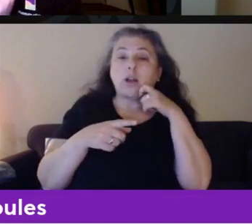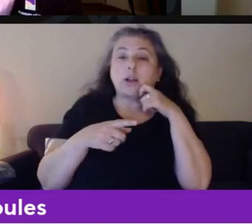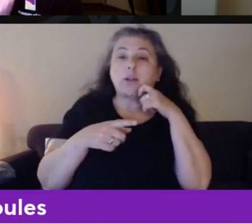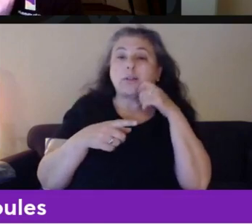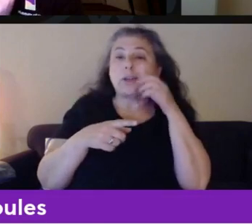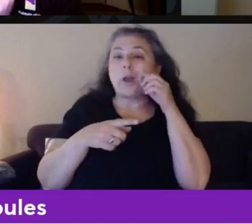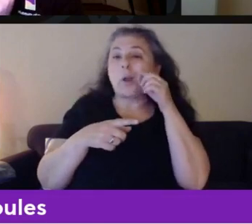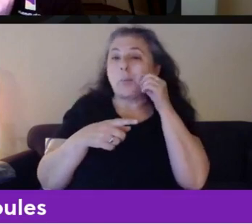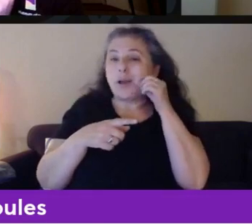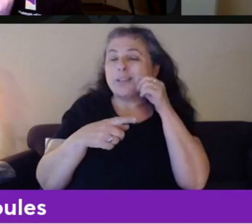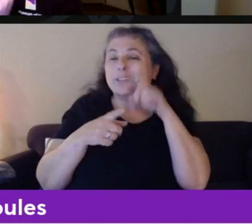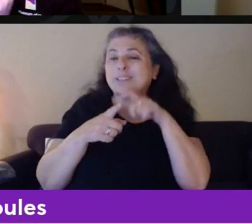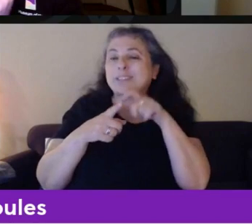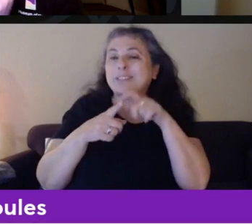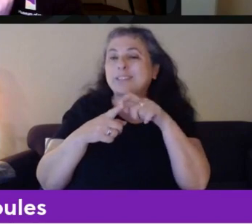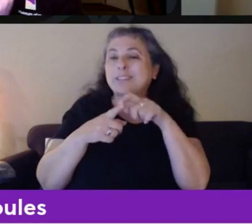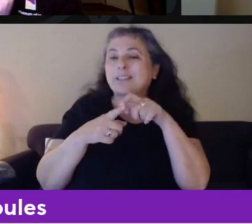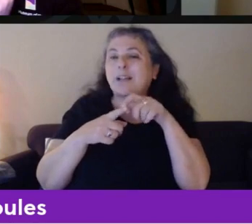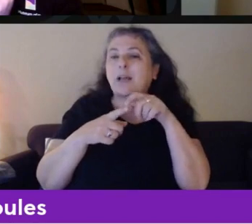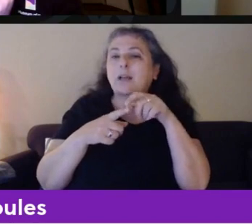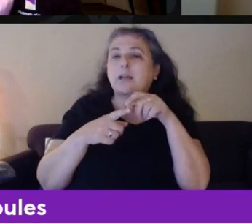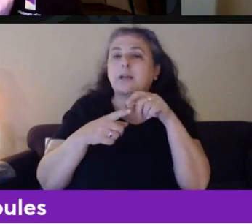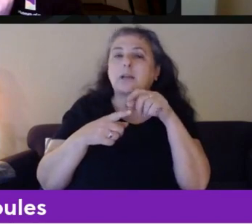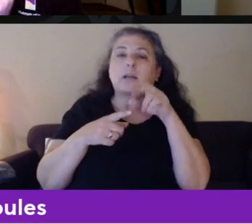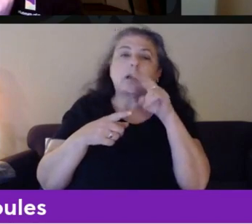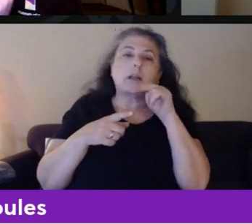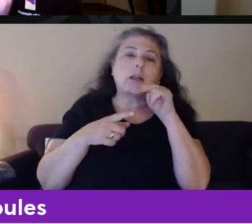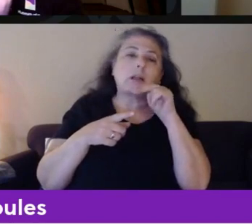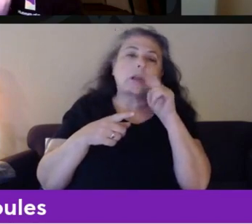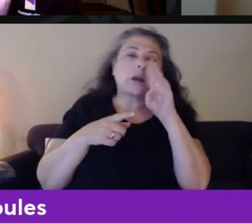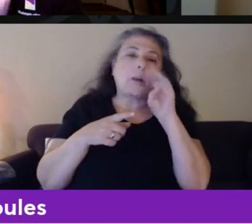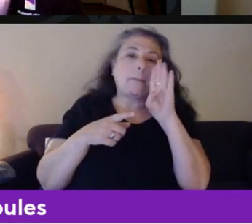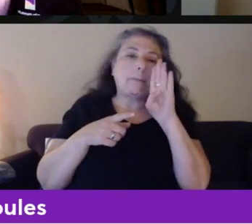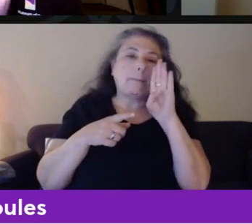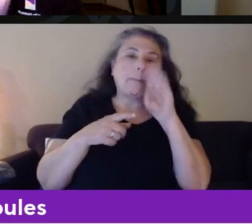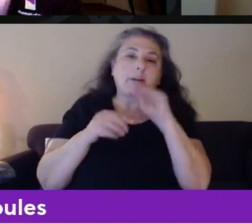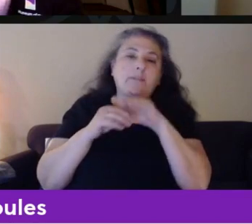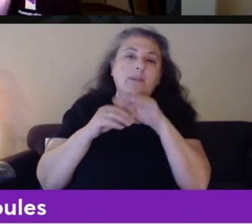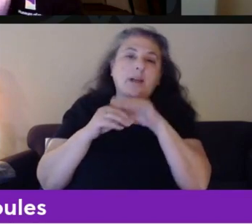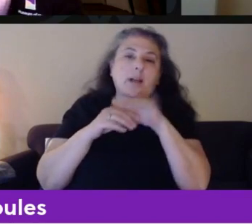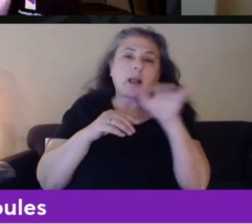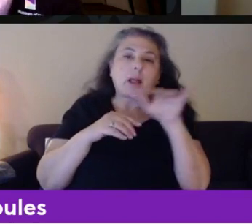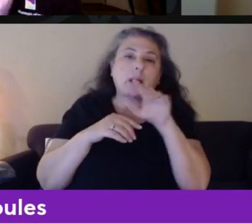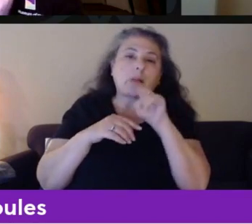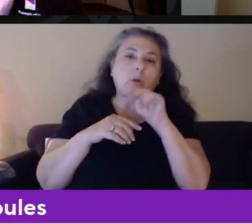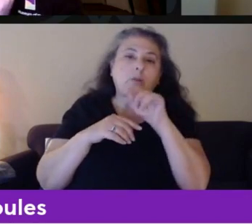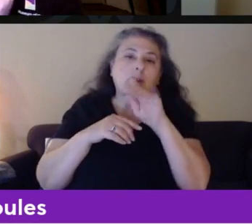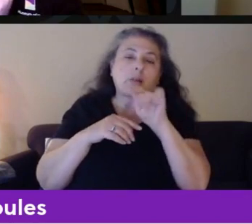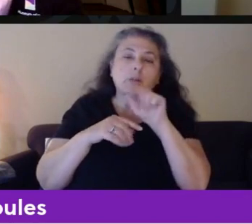into it, it has like a Novocaine effect, a numbing effect. So you can use that for a toothache.